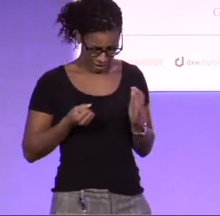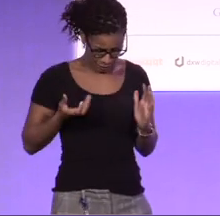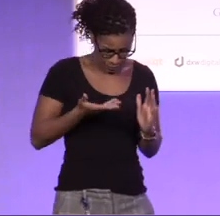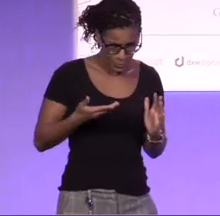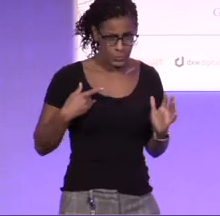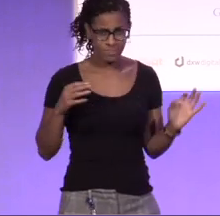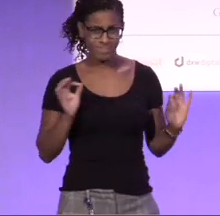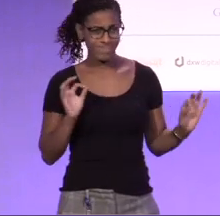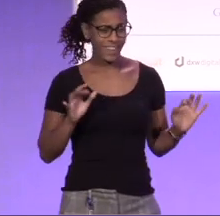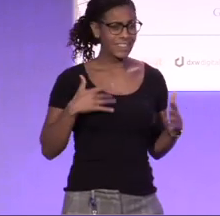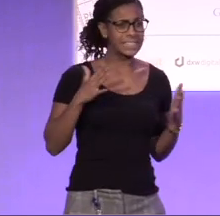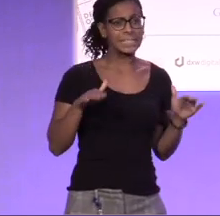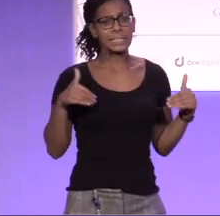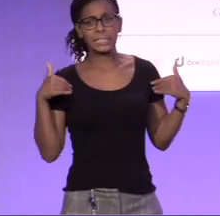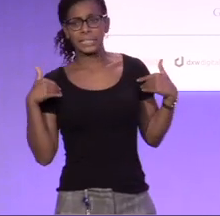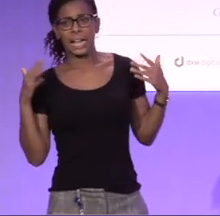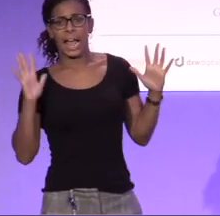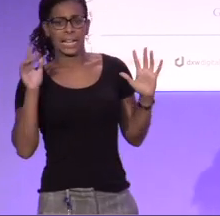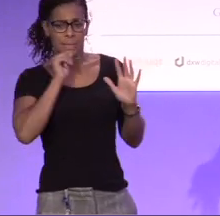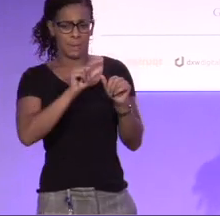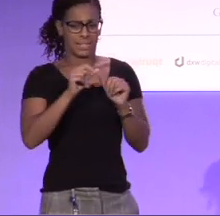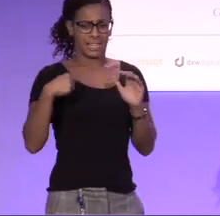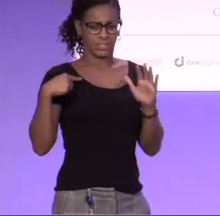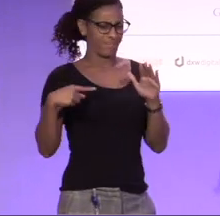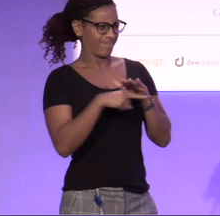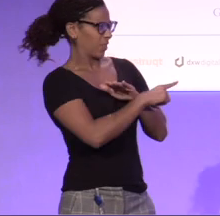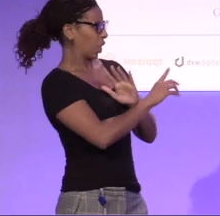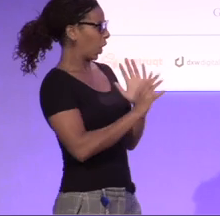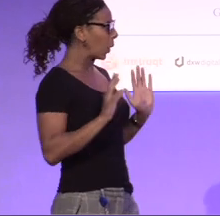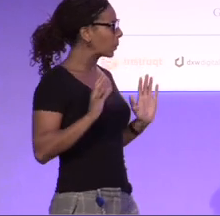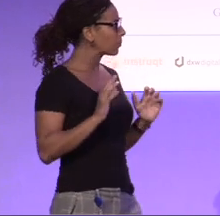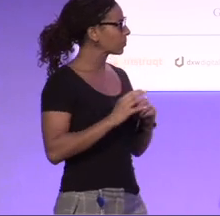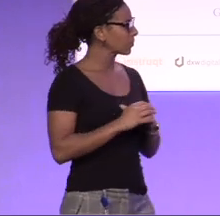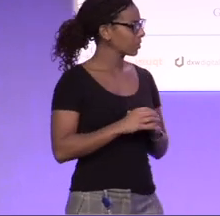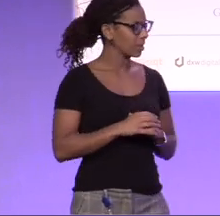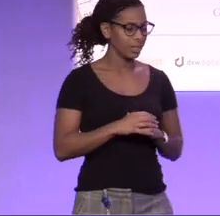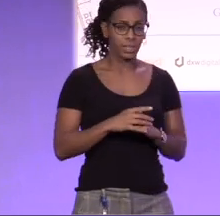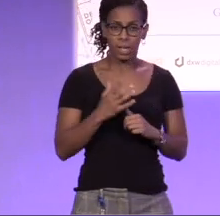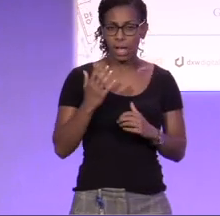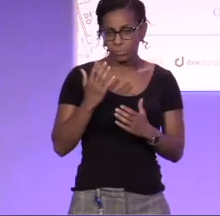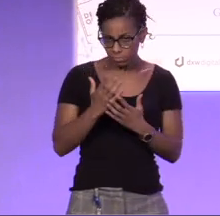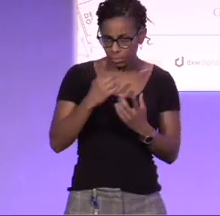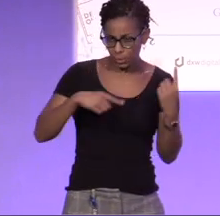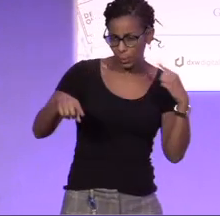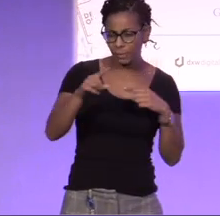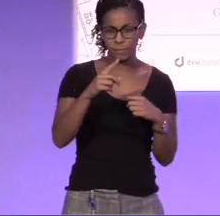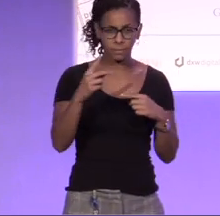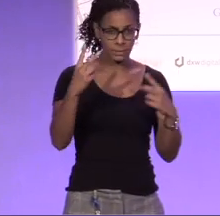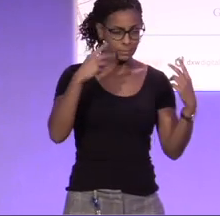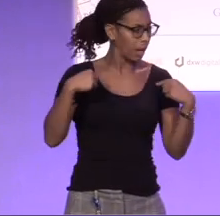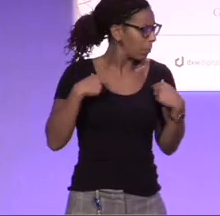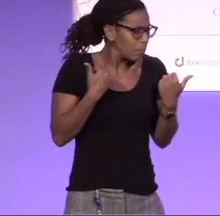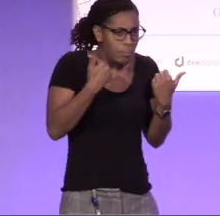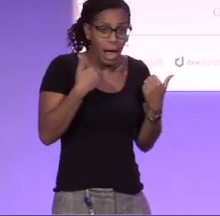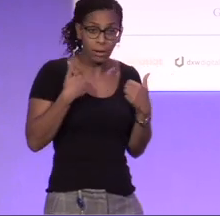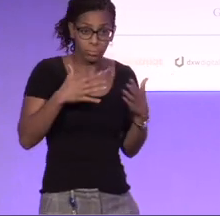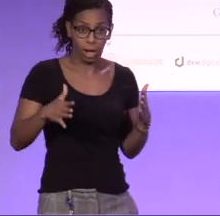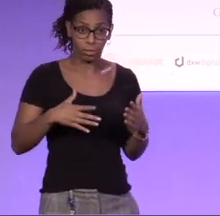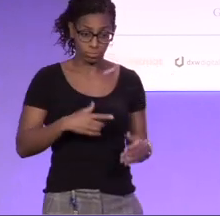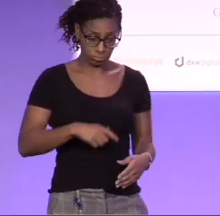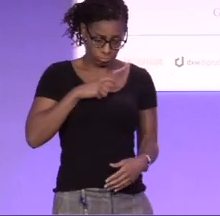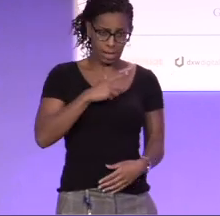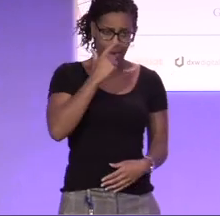like, I'm just going to go. So many of you will know that people who've seen me around, I have no issues talking to people